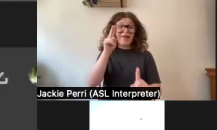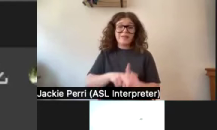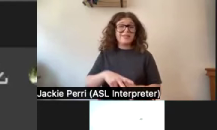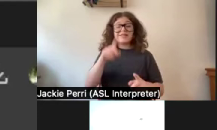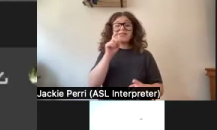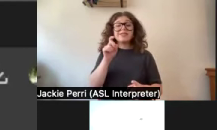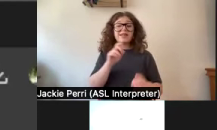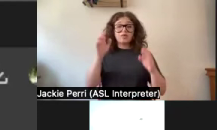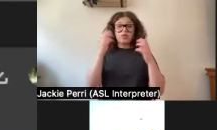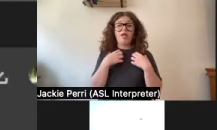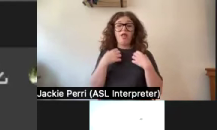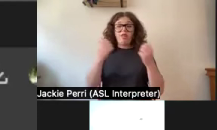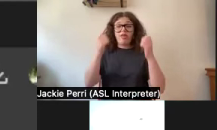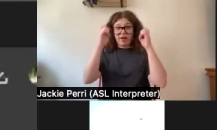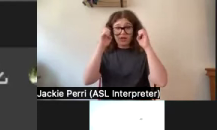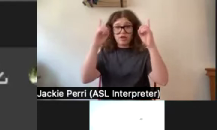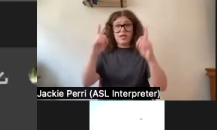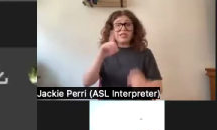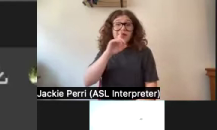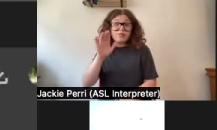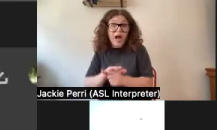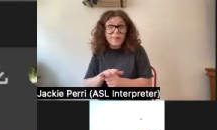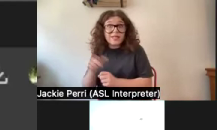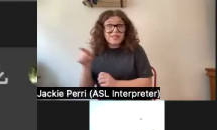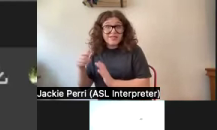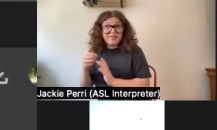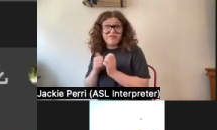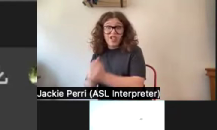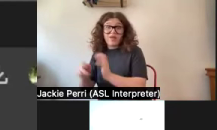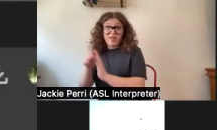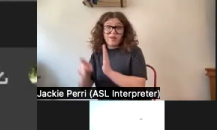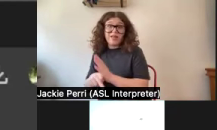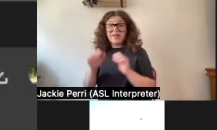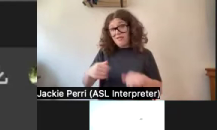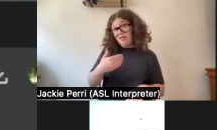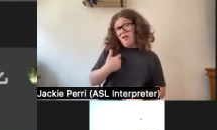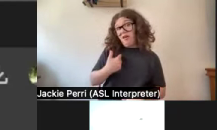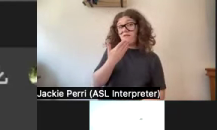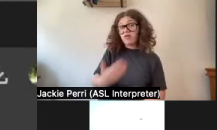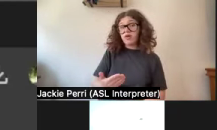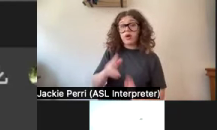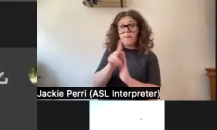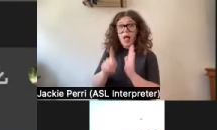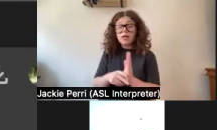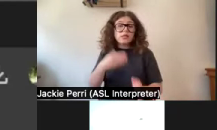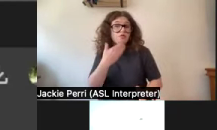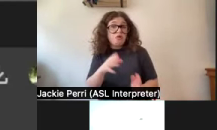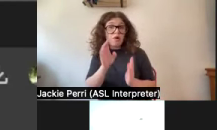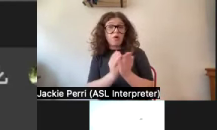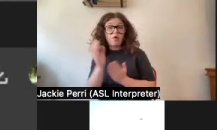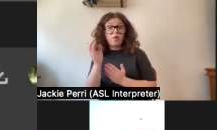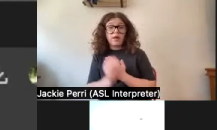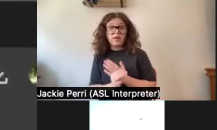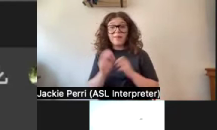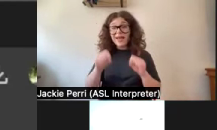promised by the policy. So you can have a decent policy, you can have a really good curriculum, but